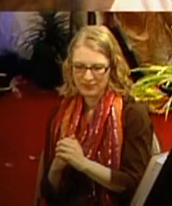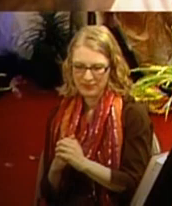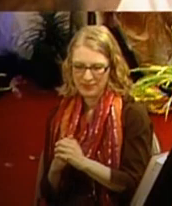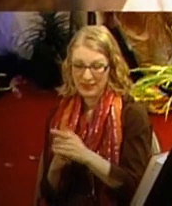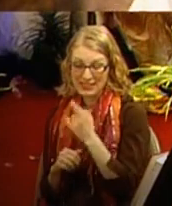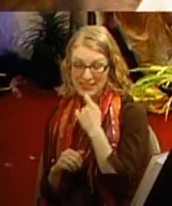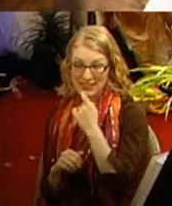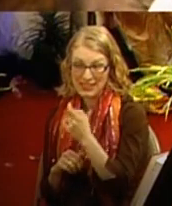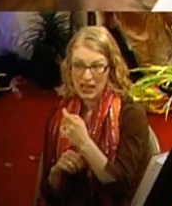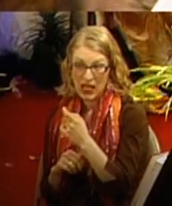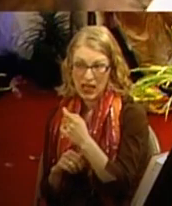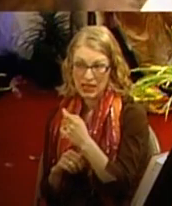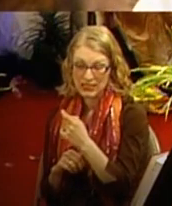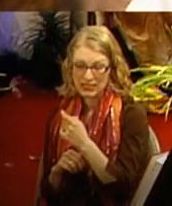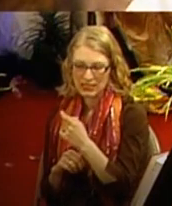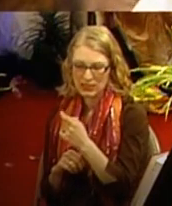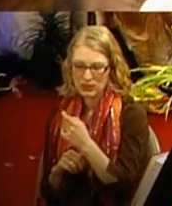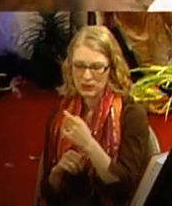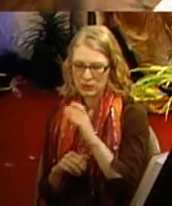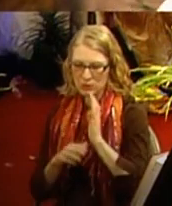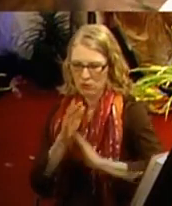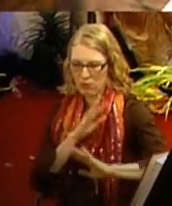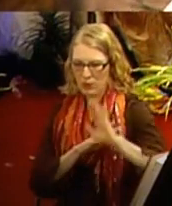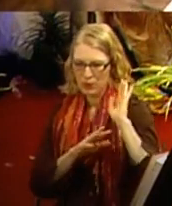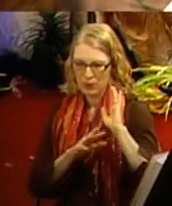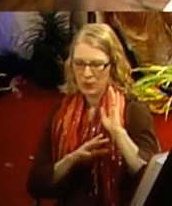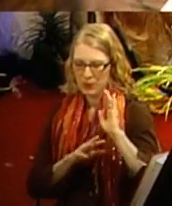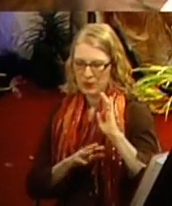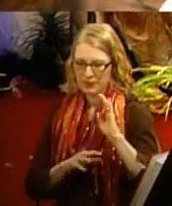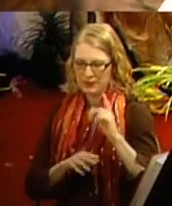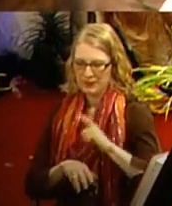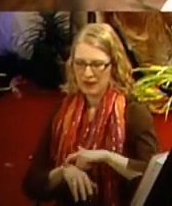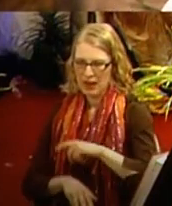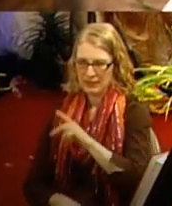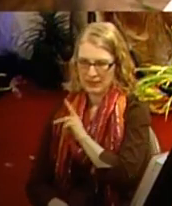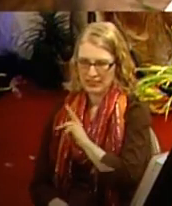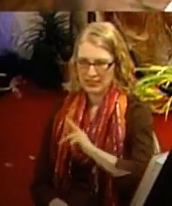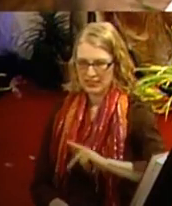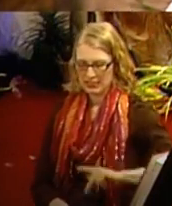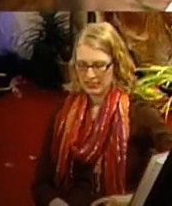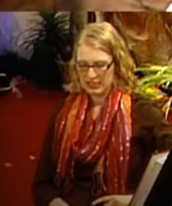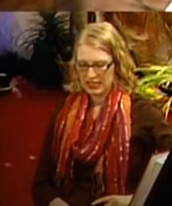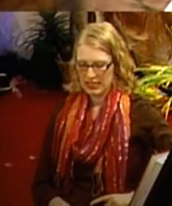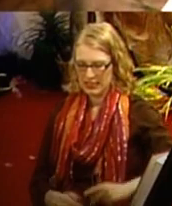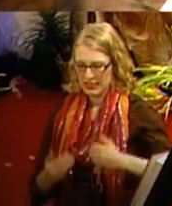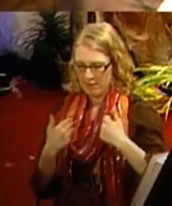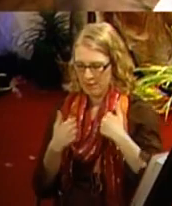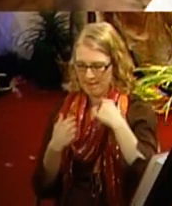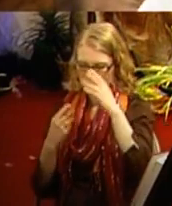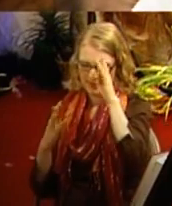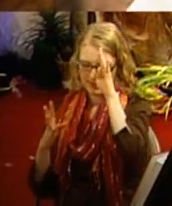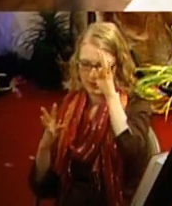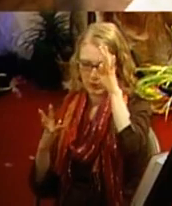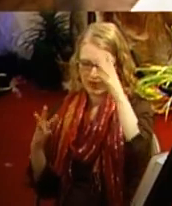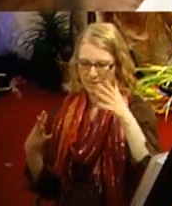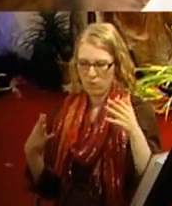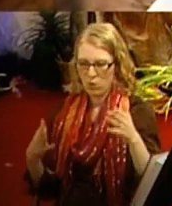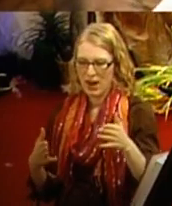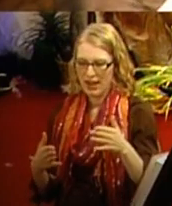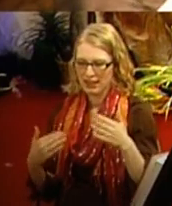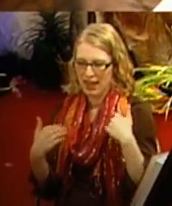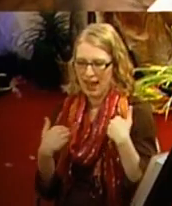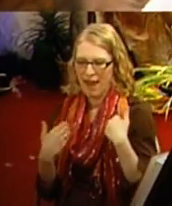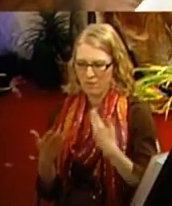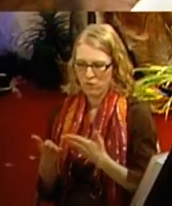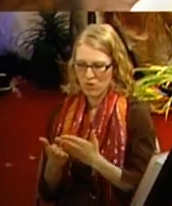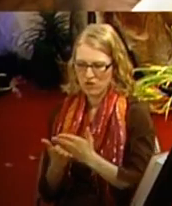It's set in medieval times. It concerns a king who had a rather imaginative and creative way of going about bringing